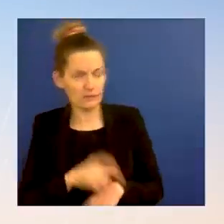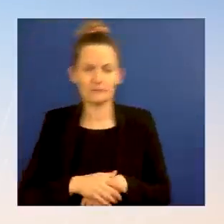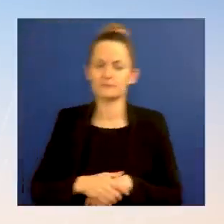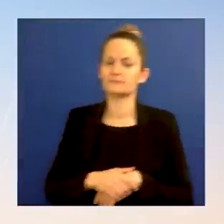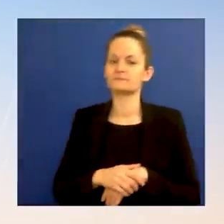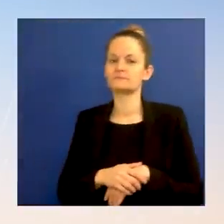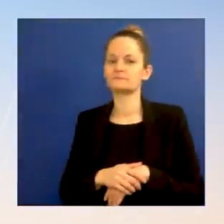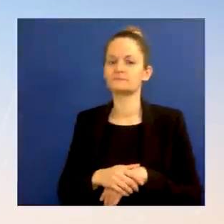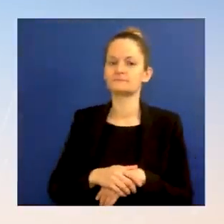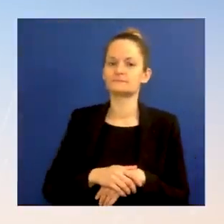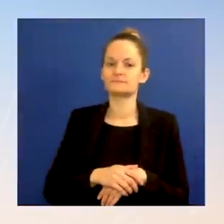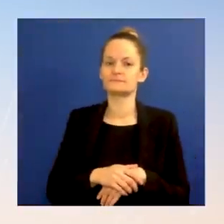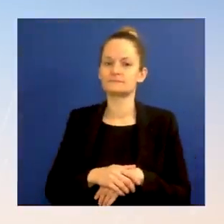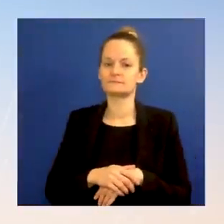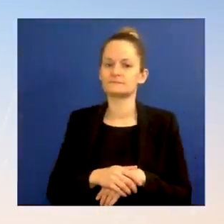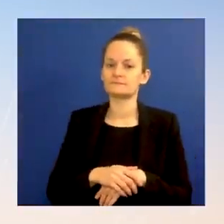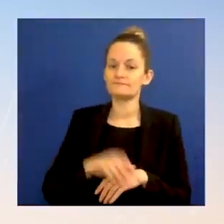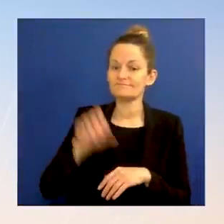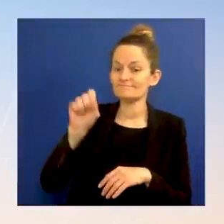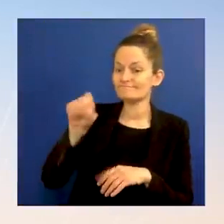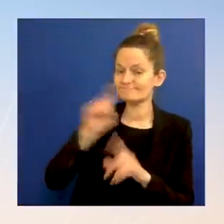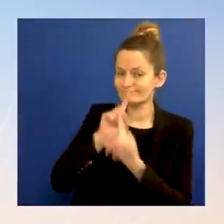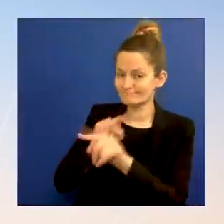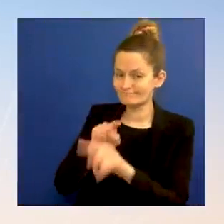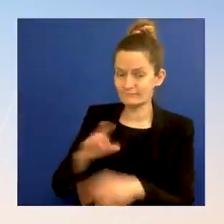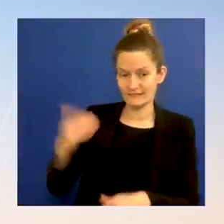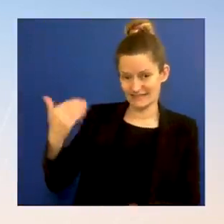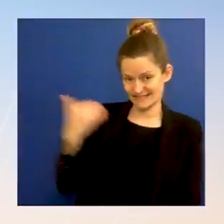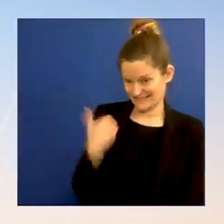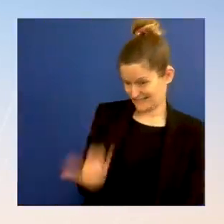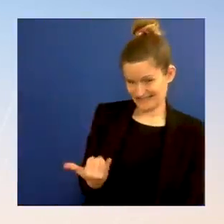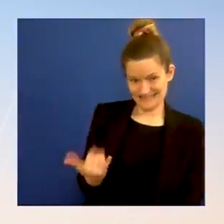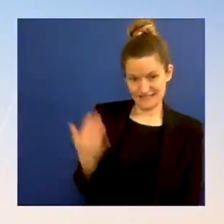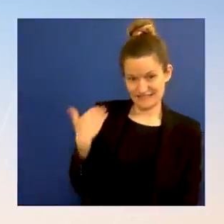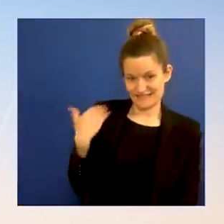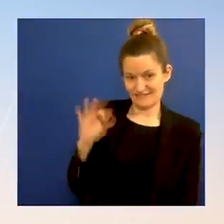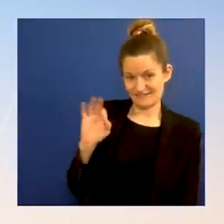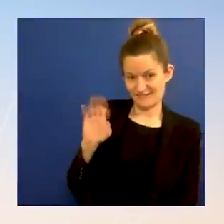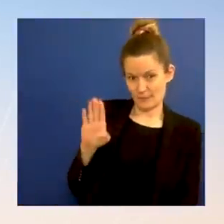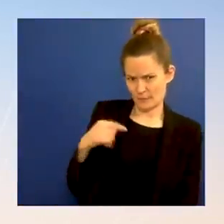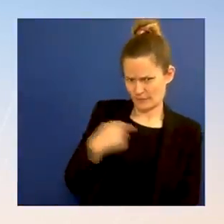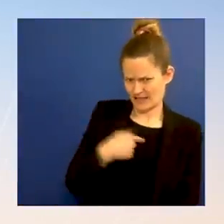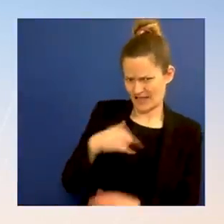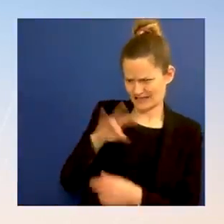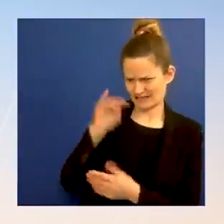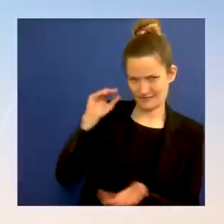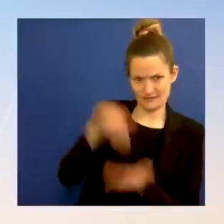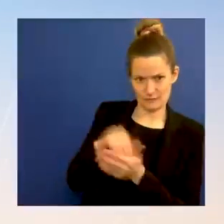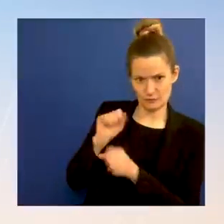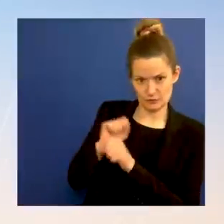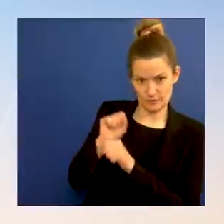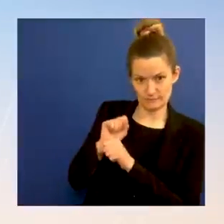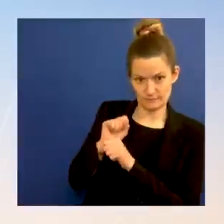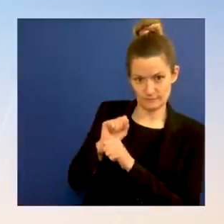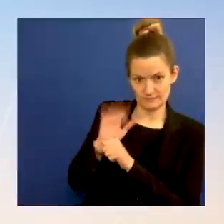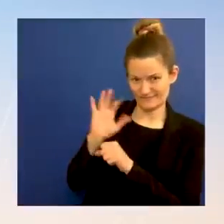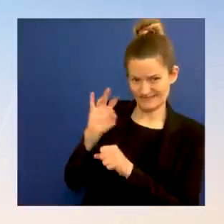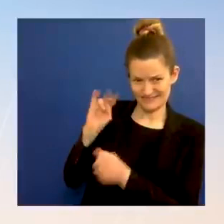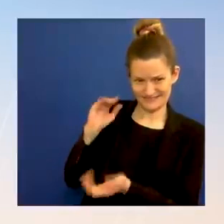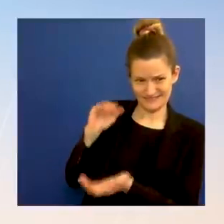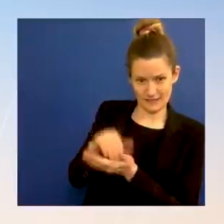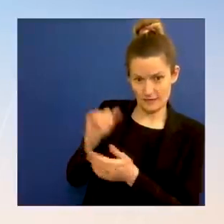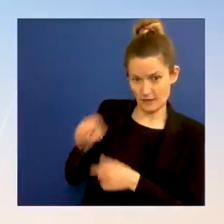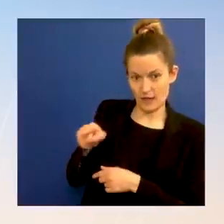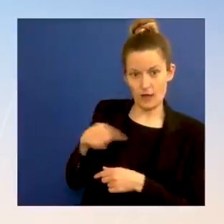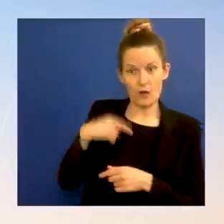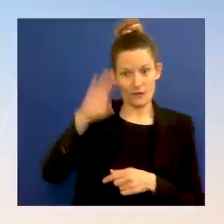almost 700,000 jobs over the month as the cases of Omicron were coming down, but did not get down to zero. So what we saw was the resilience